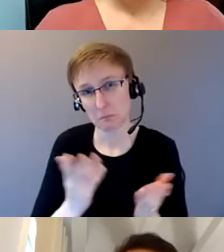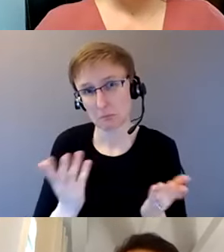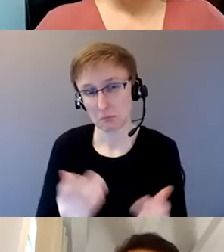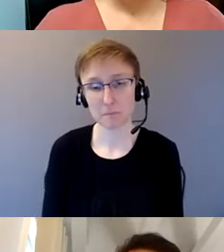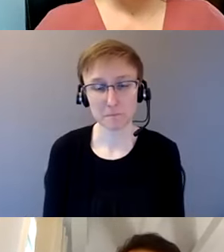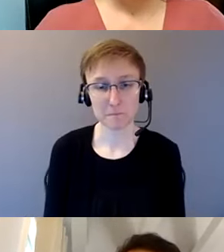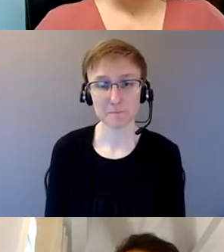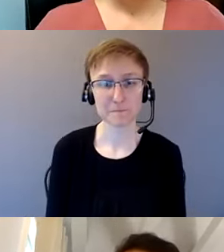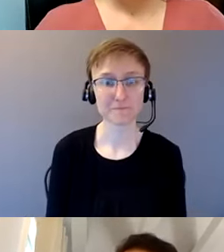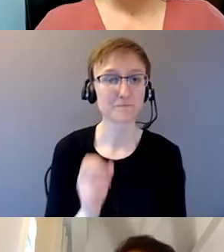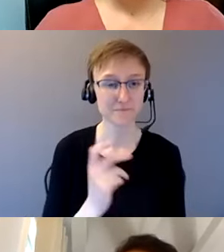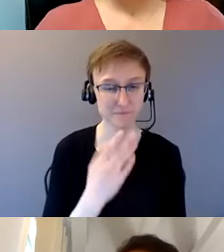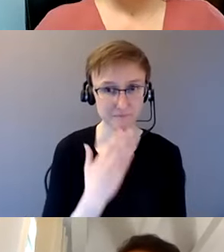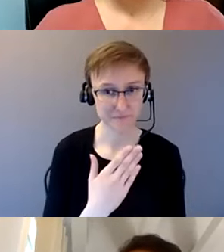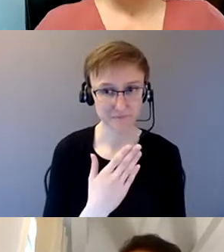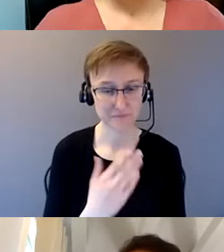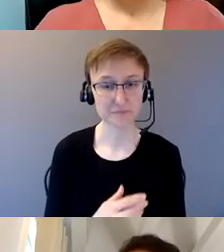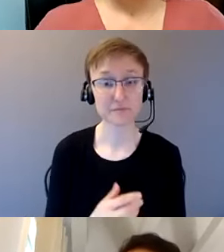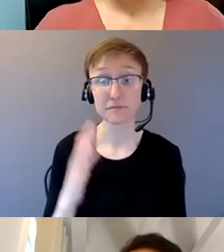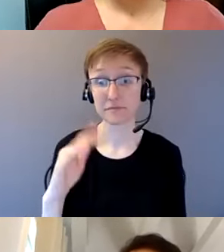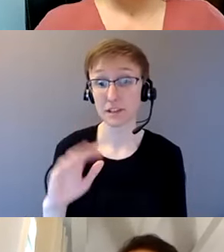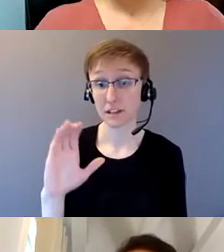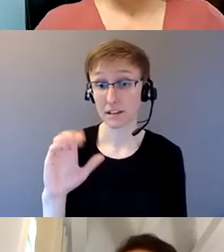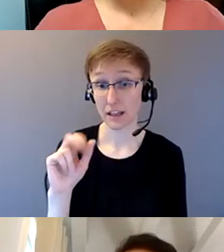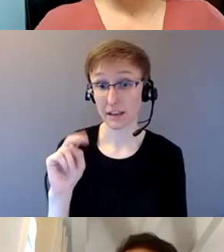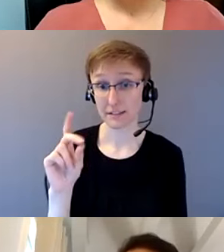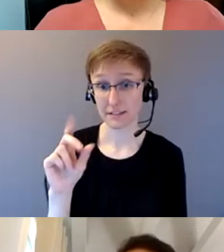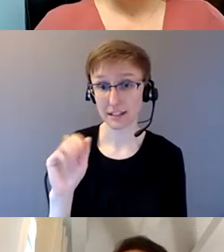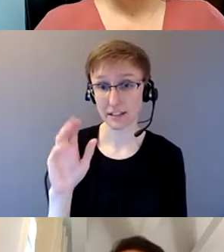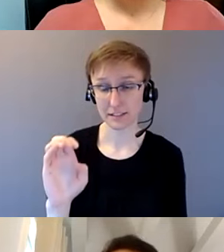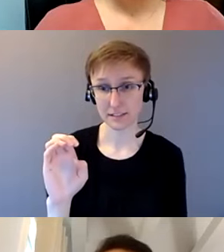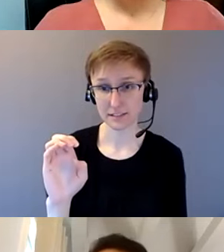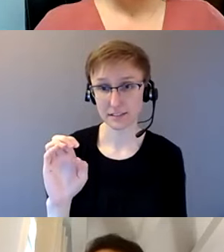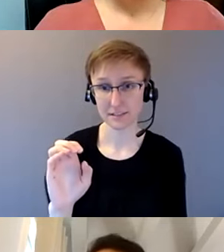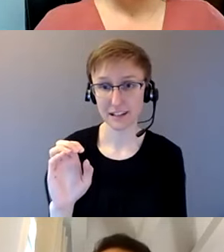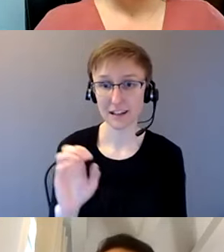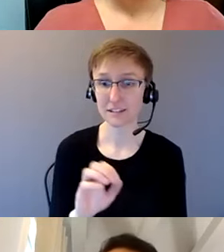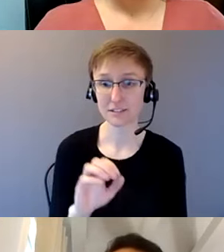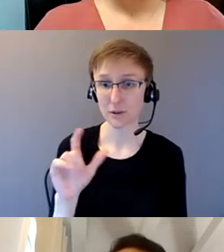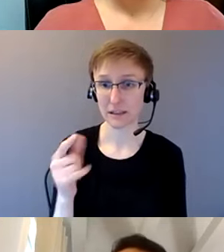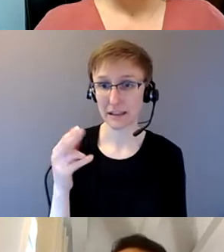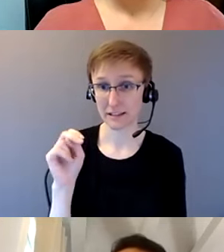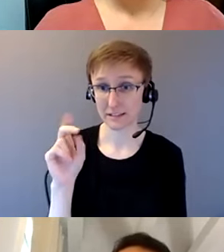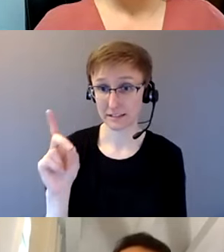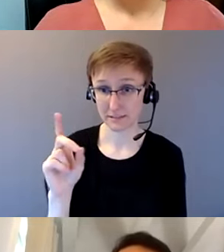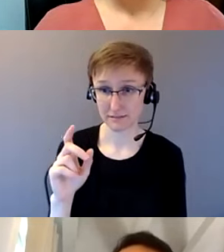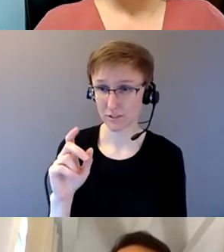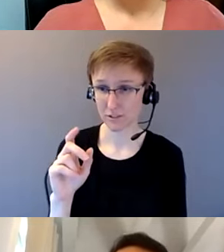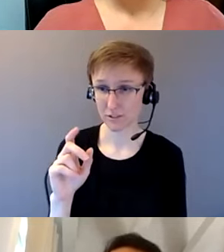Thank you so much. Candace, in terms of reaching out through the LIN, what's our so there's